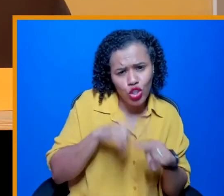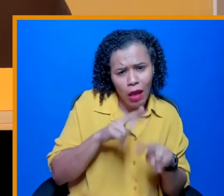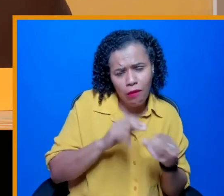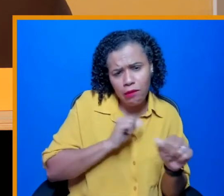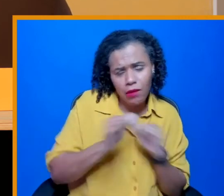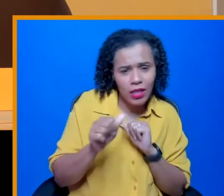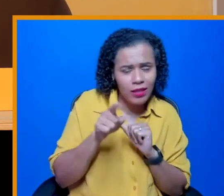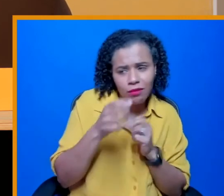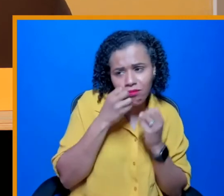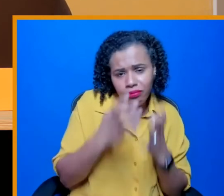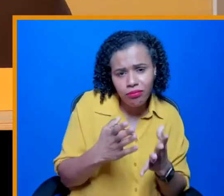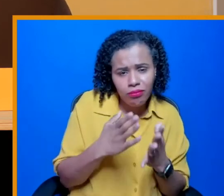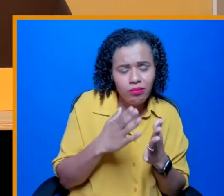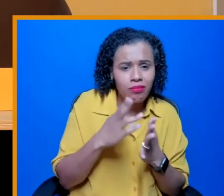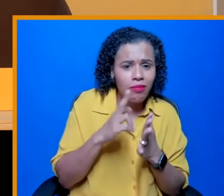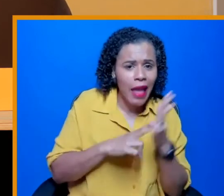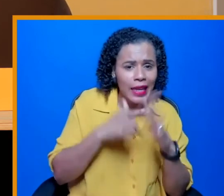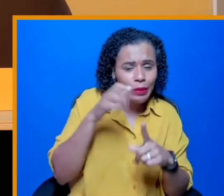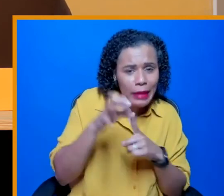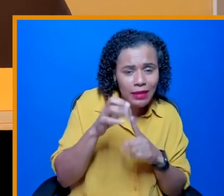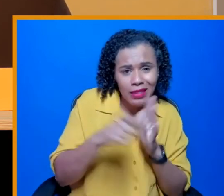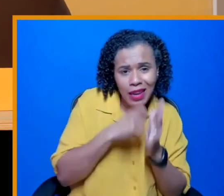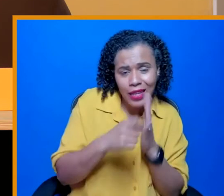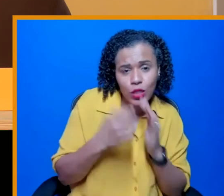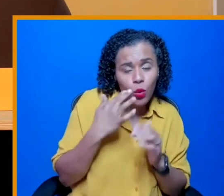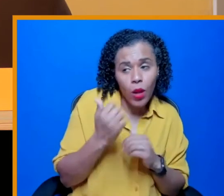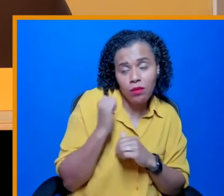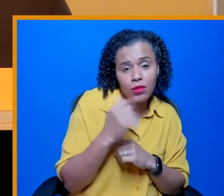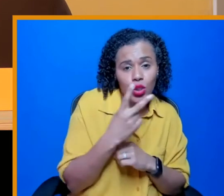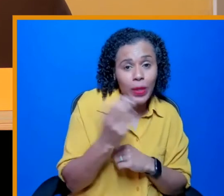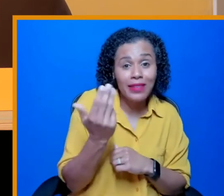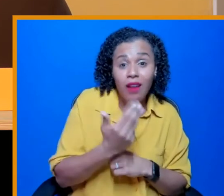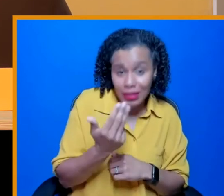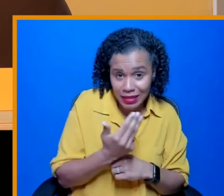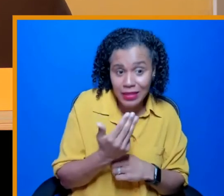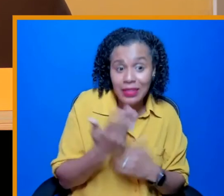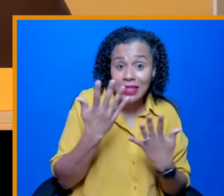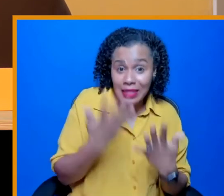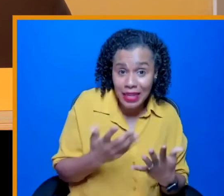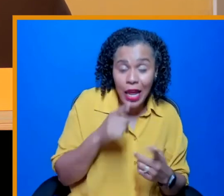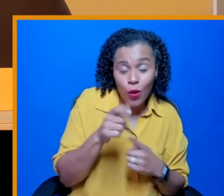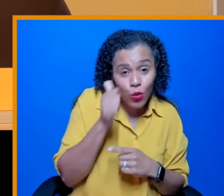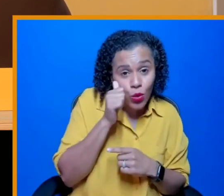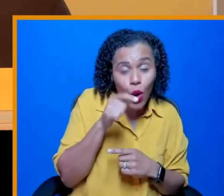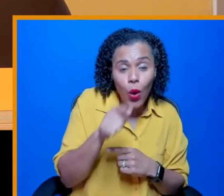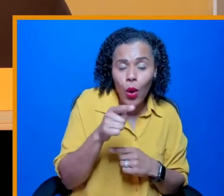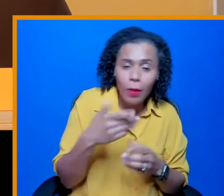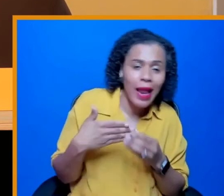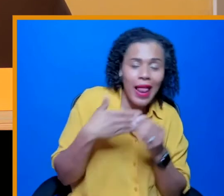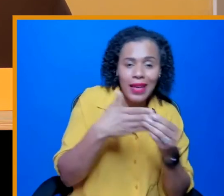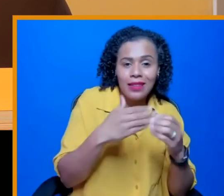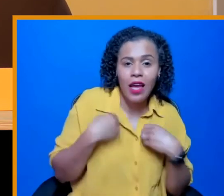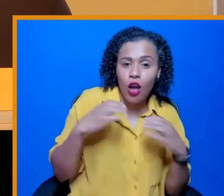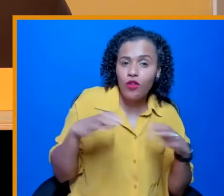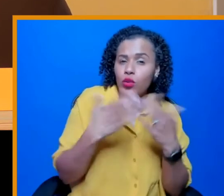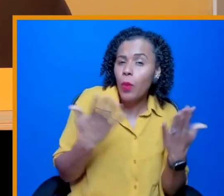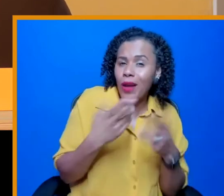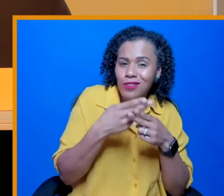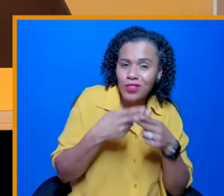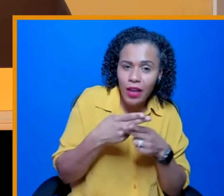marvellous MEPs elected in 2019, but now you'll know him even better as the leader of our group on Sheffield City